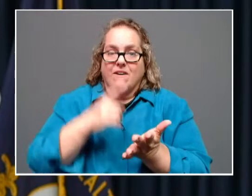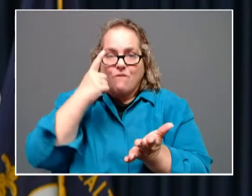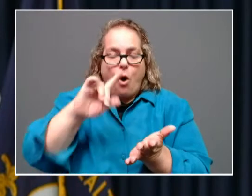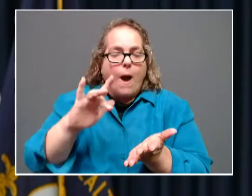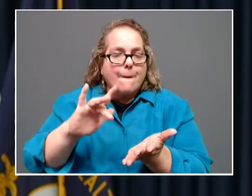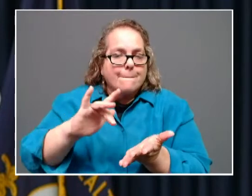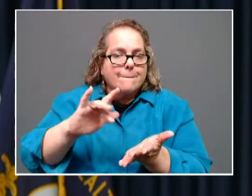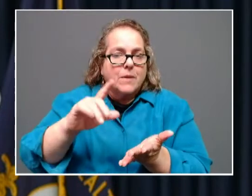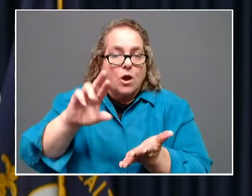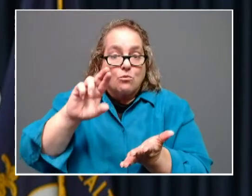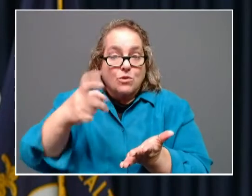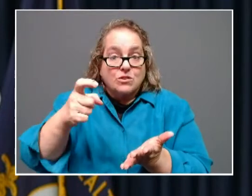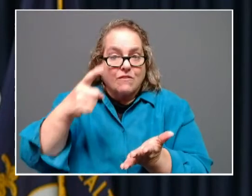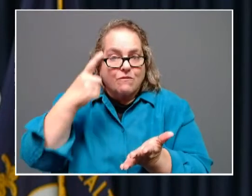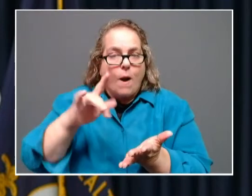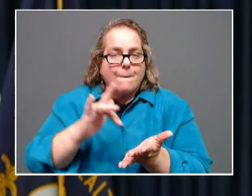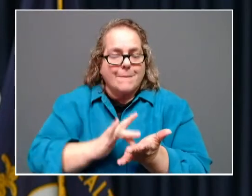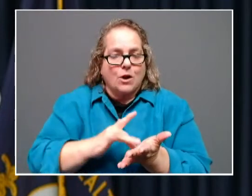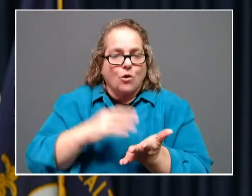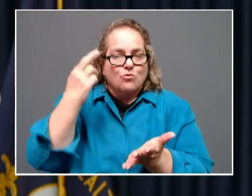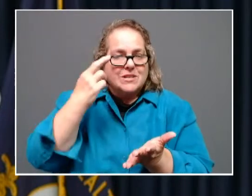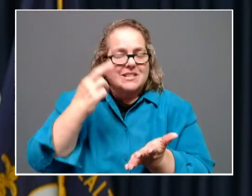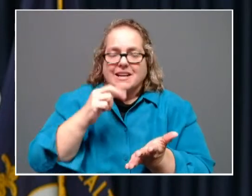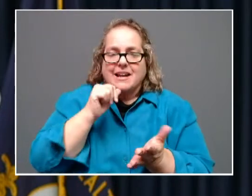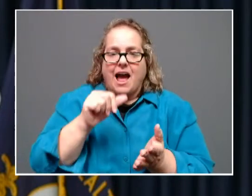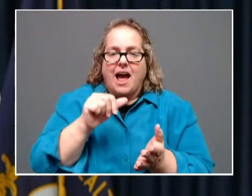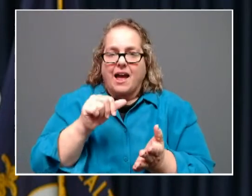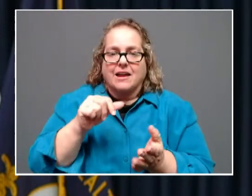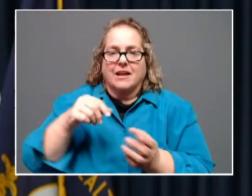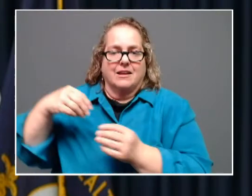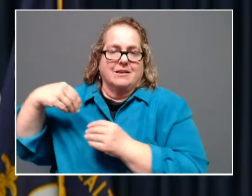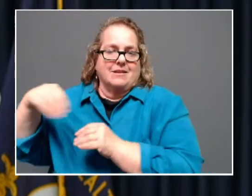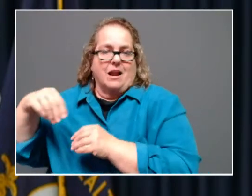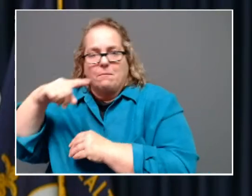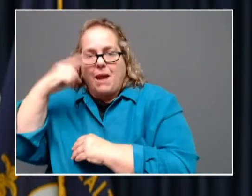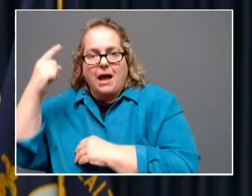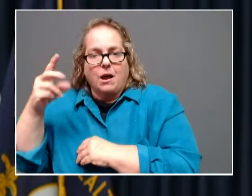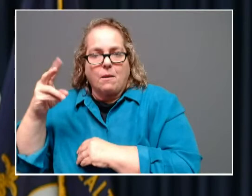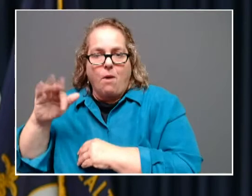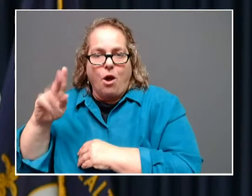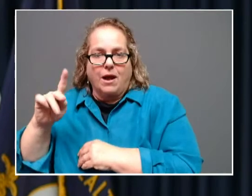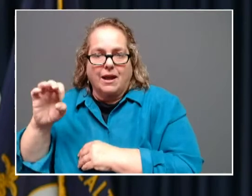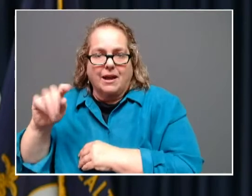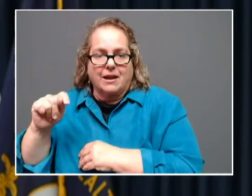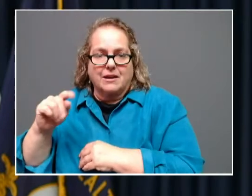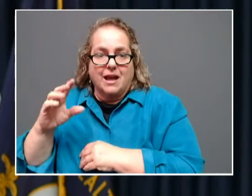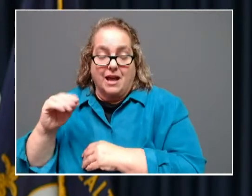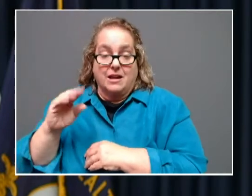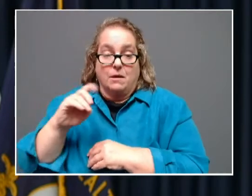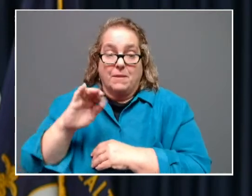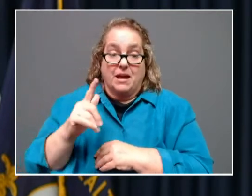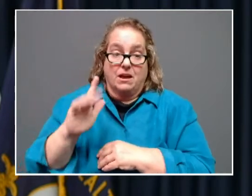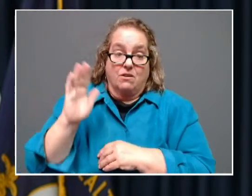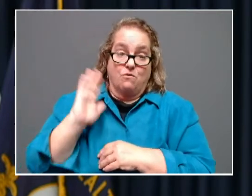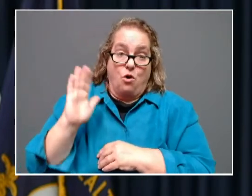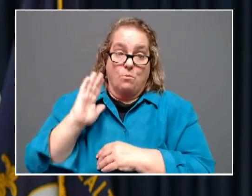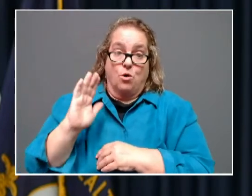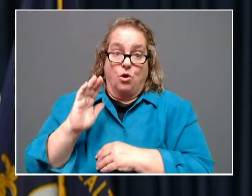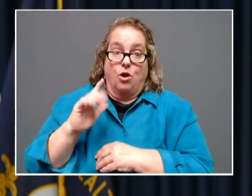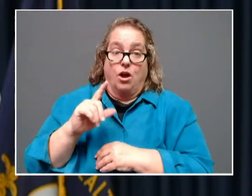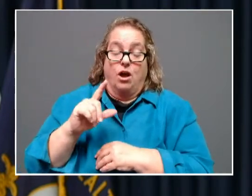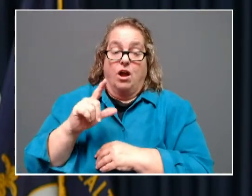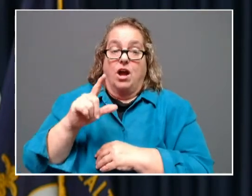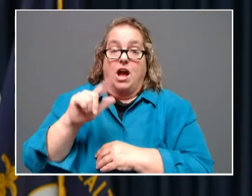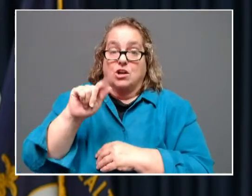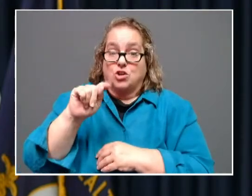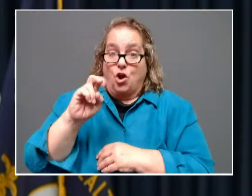onto the black market. And being the former top law enforcement official in the Commonwealth, serving as Attorney General, I